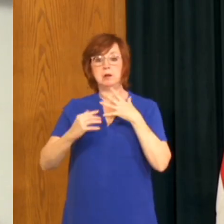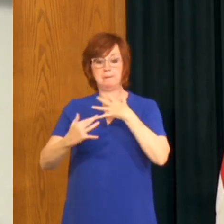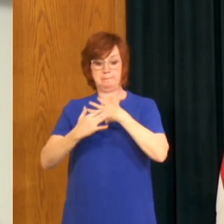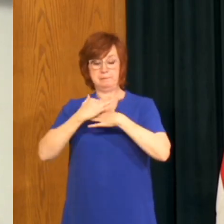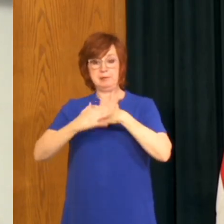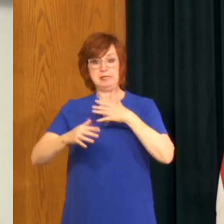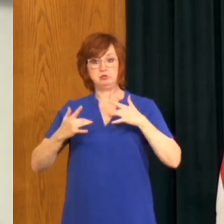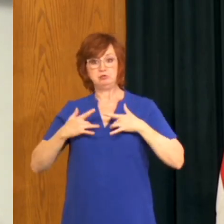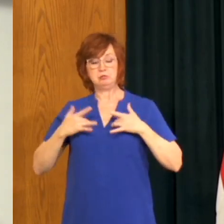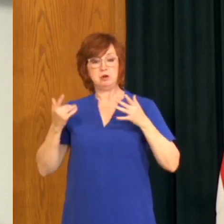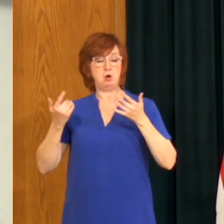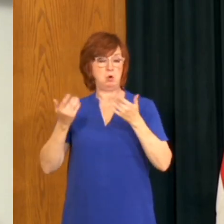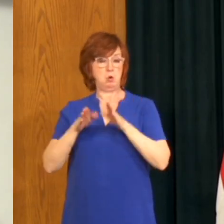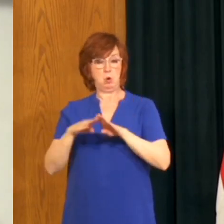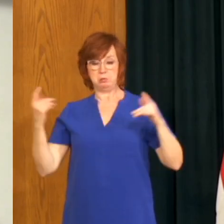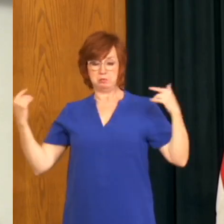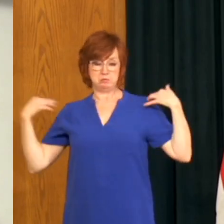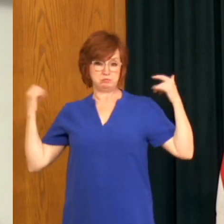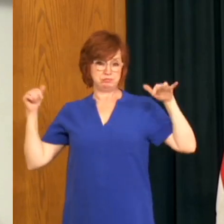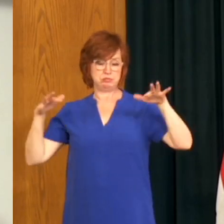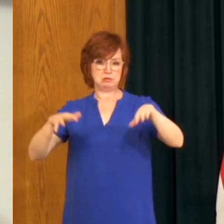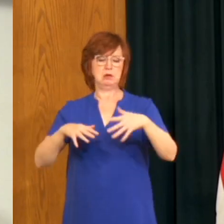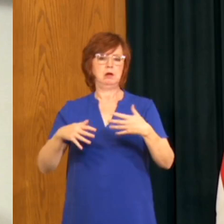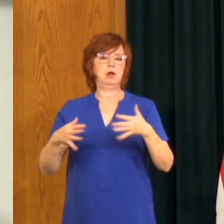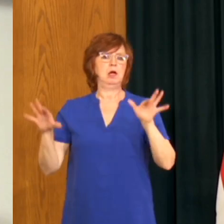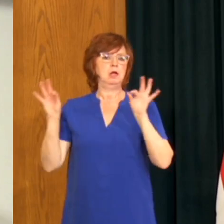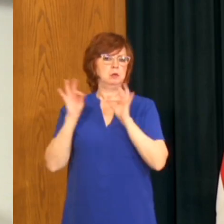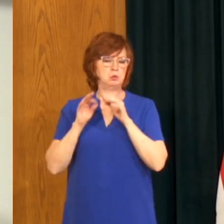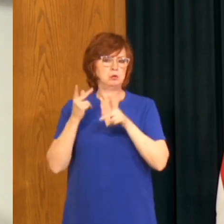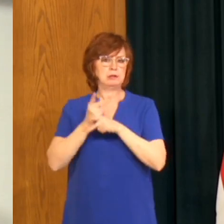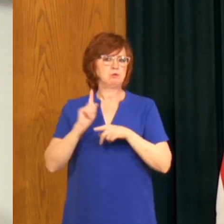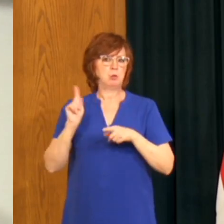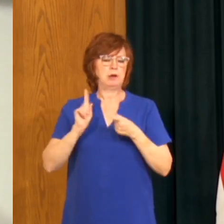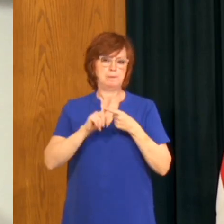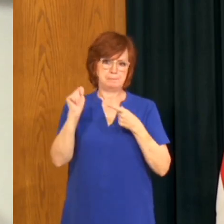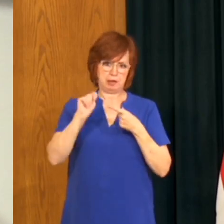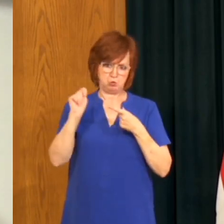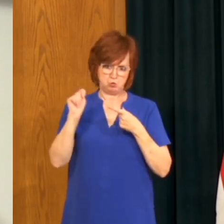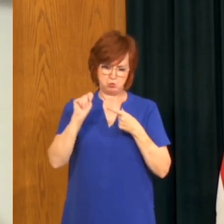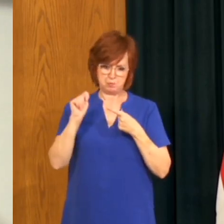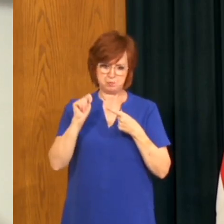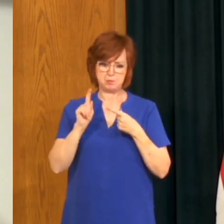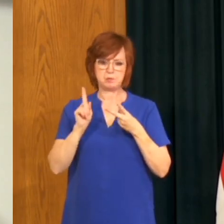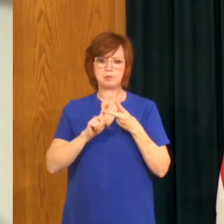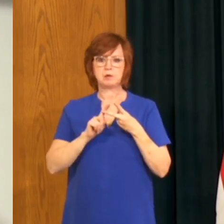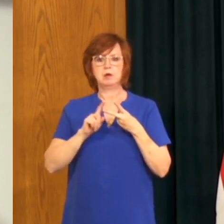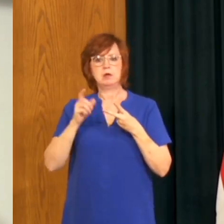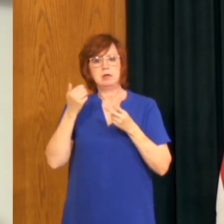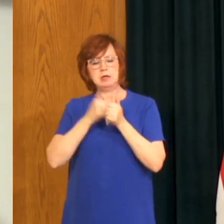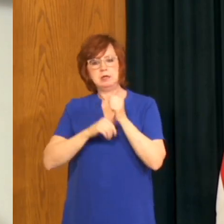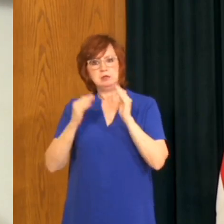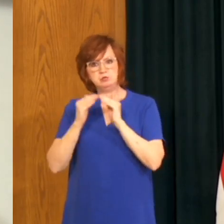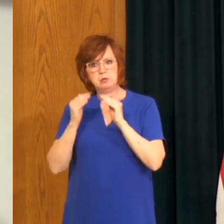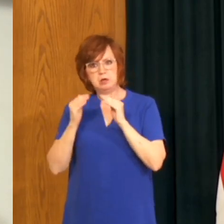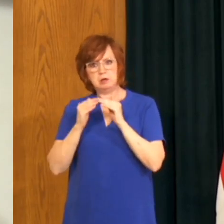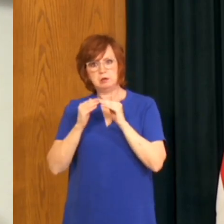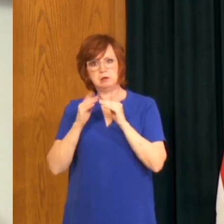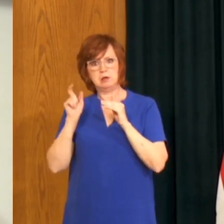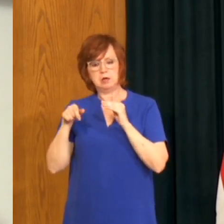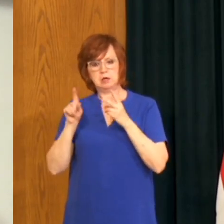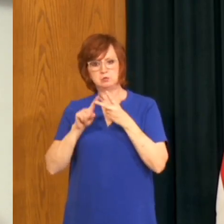some precautions around using washrooms, and obviously municipalities and RMs need to make sure that there's enhanced